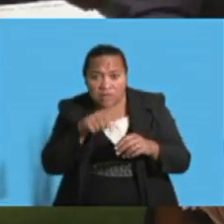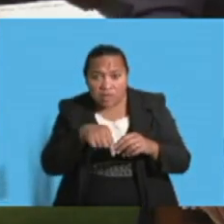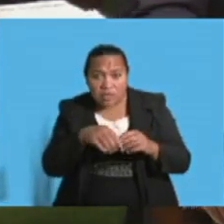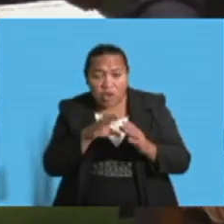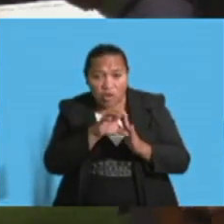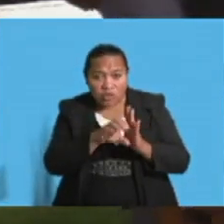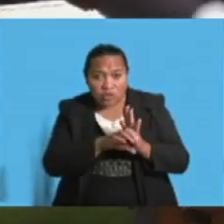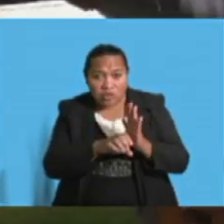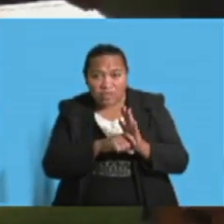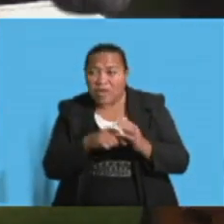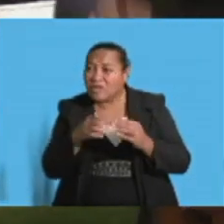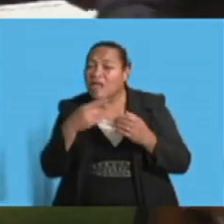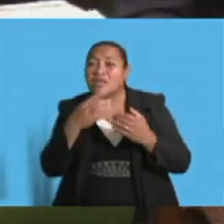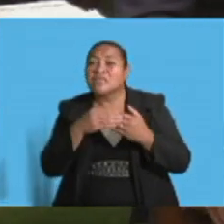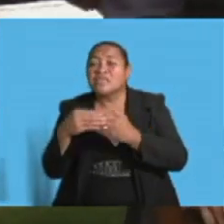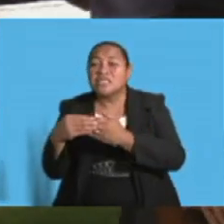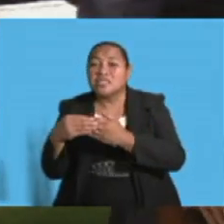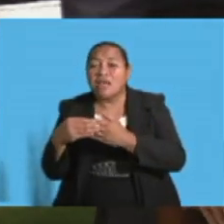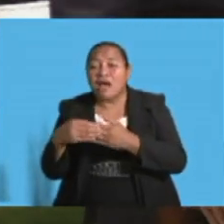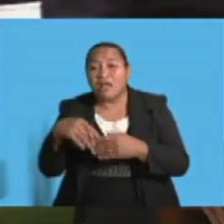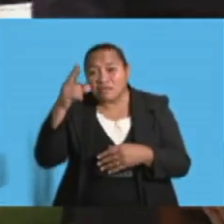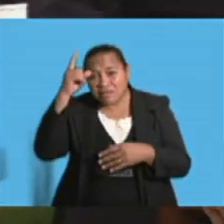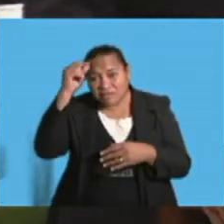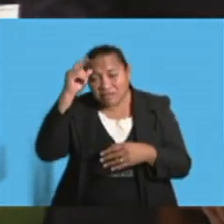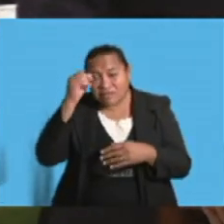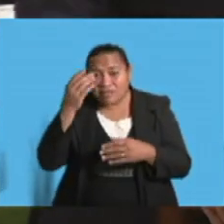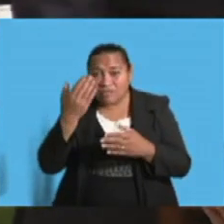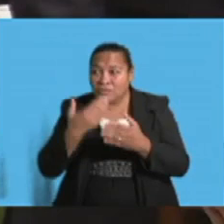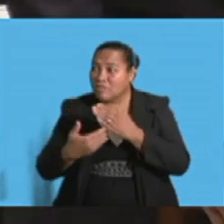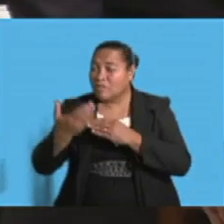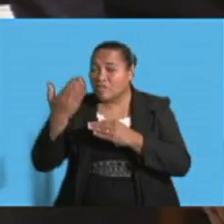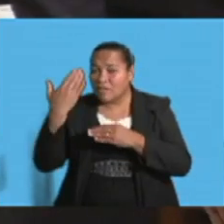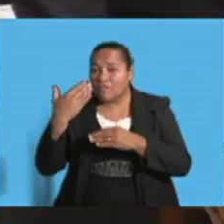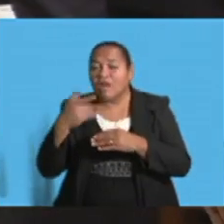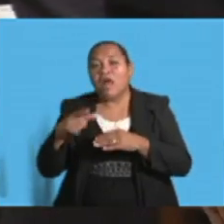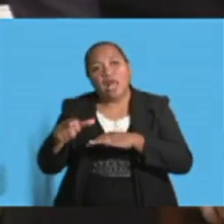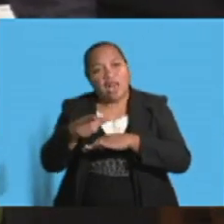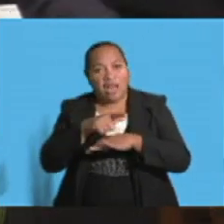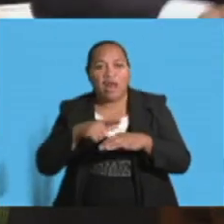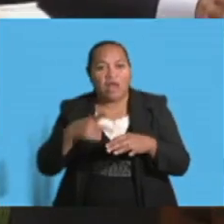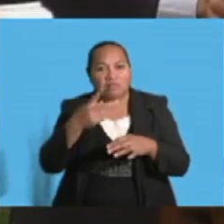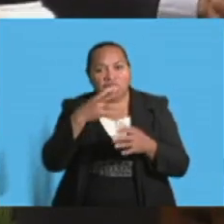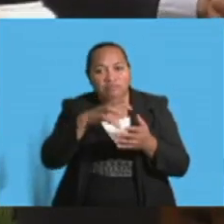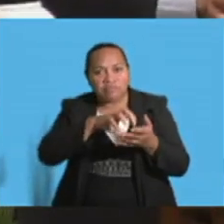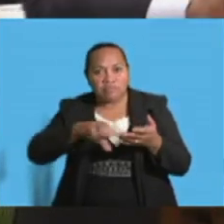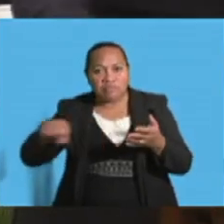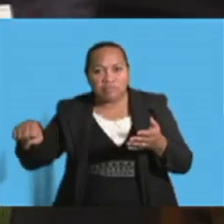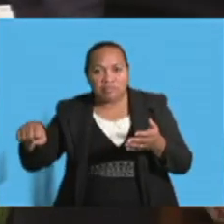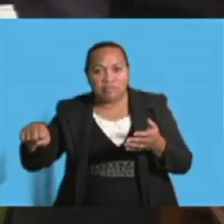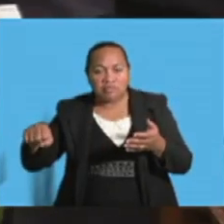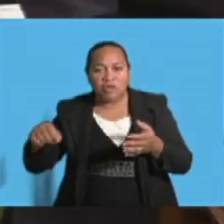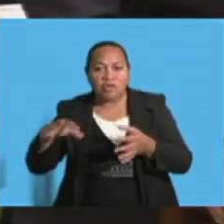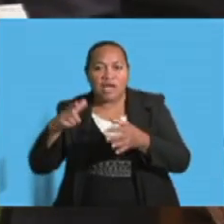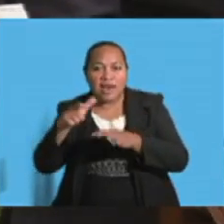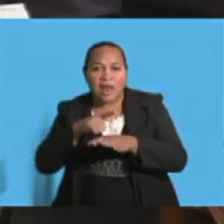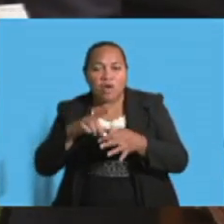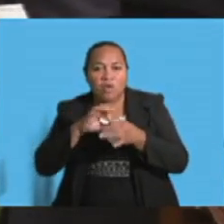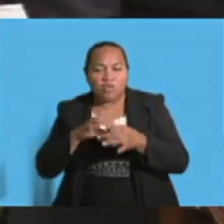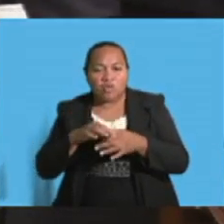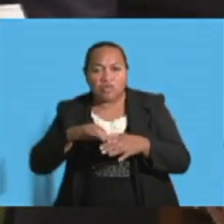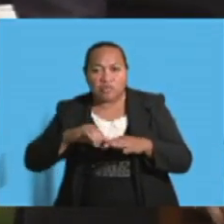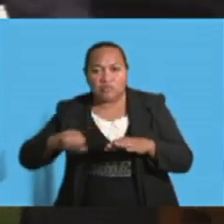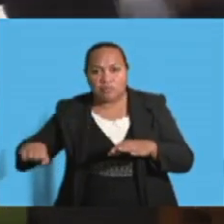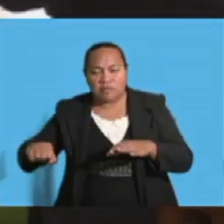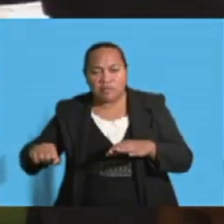supposedly a leadership of indigenous leadership, land was permanently alienated. Today we had yesterday Honorable Lalam Balawu